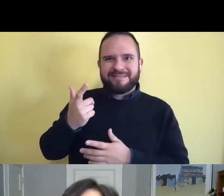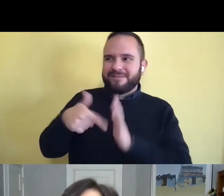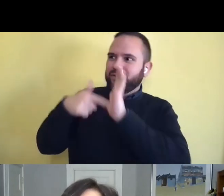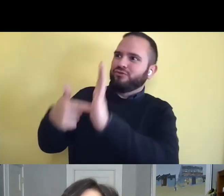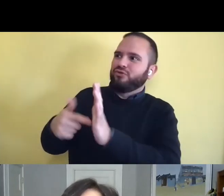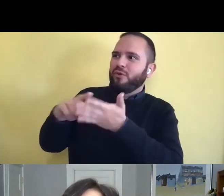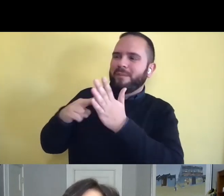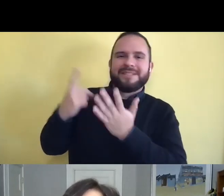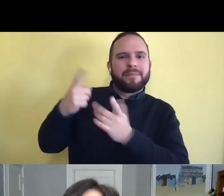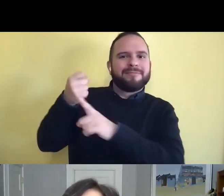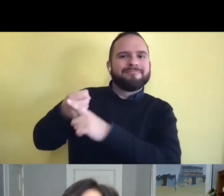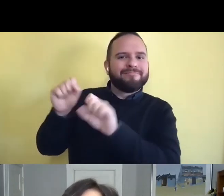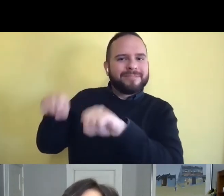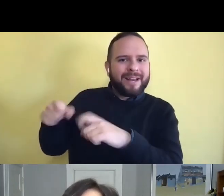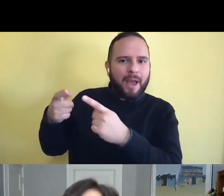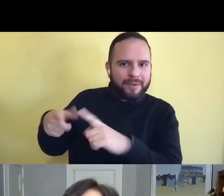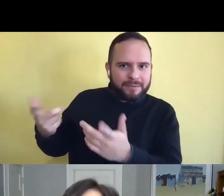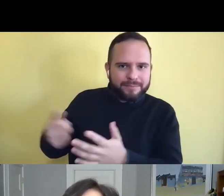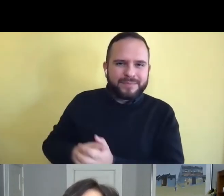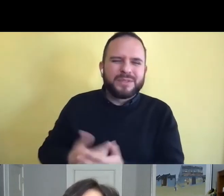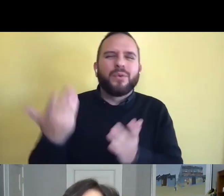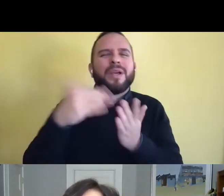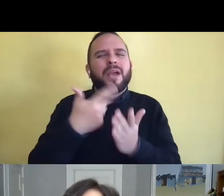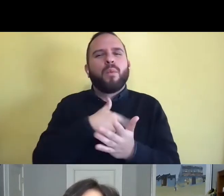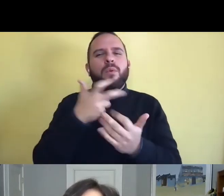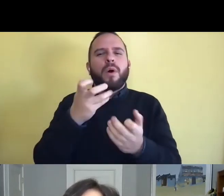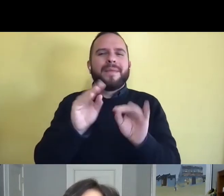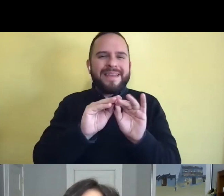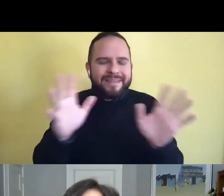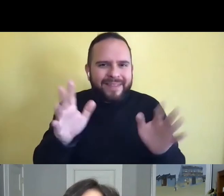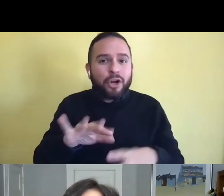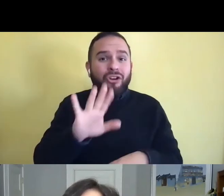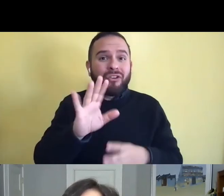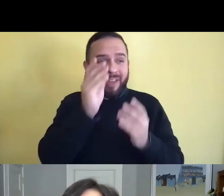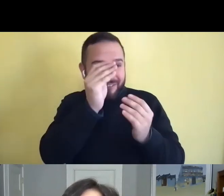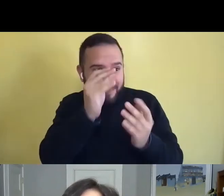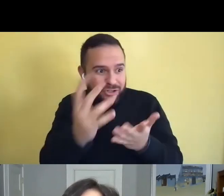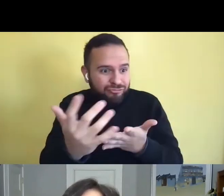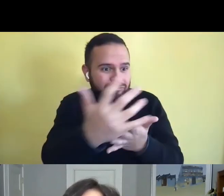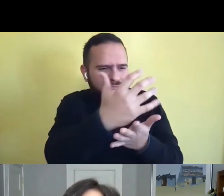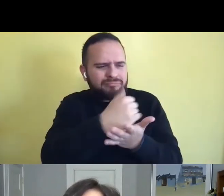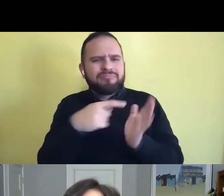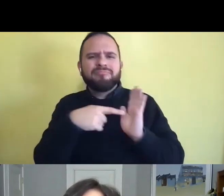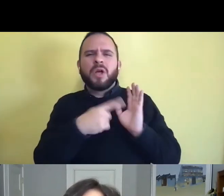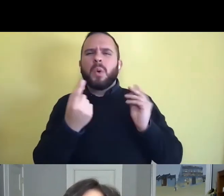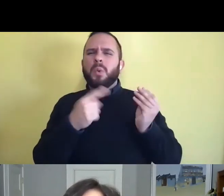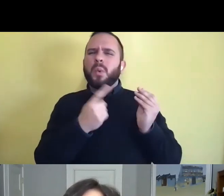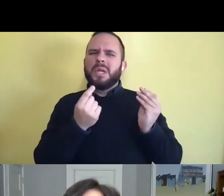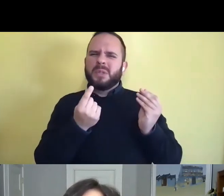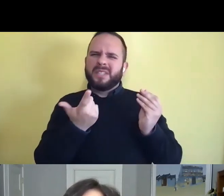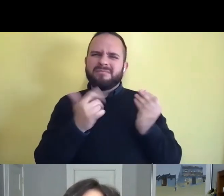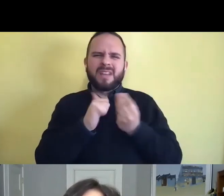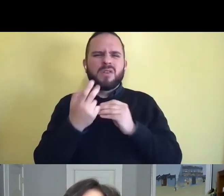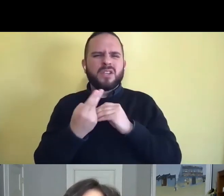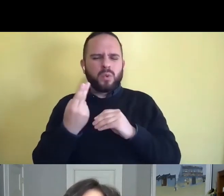clear about how that data is being used and the benefits of making these inclusive data sets is